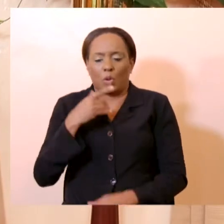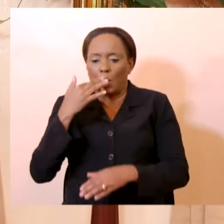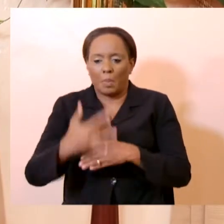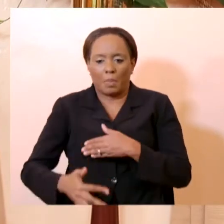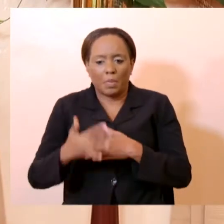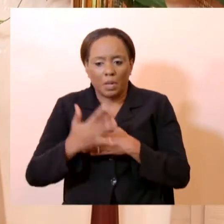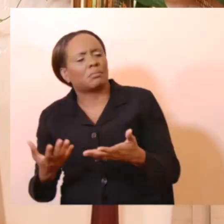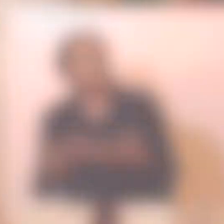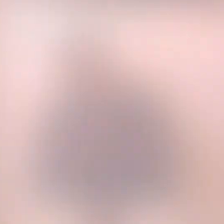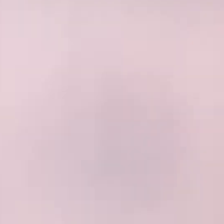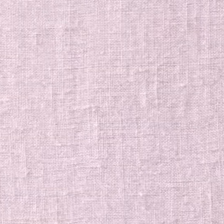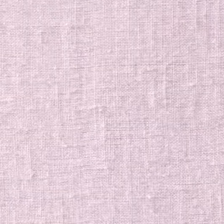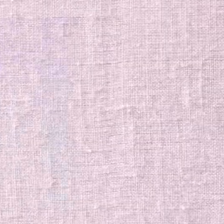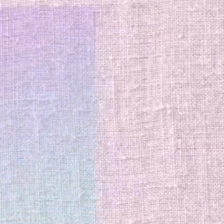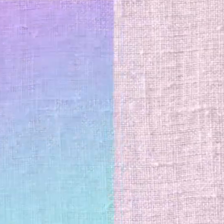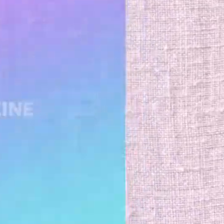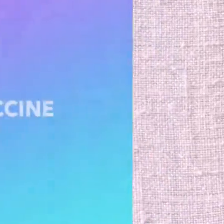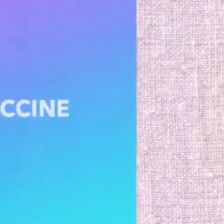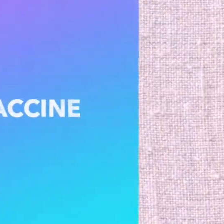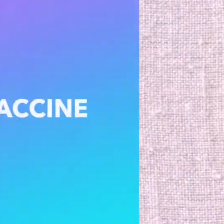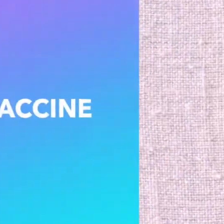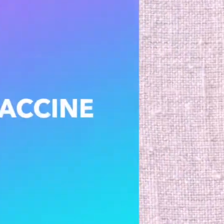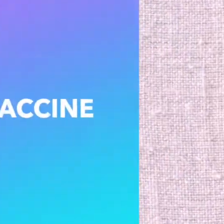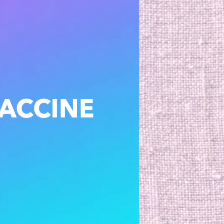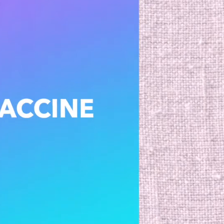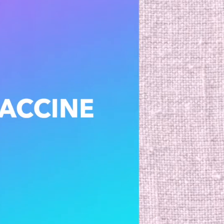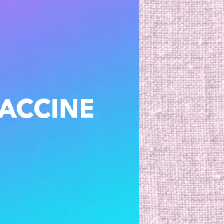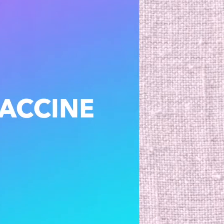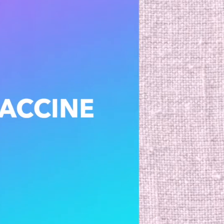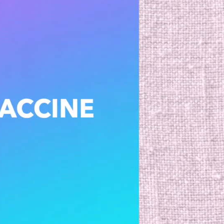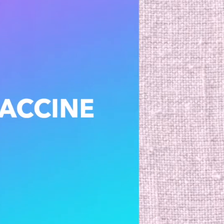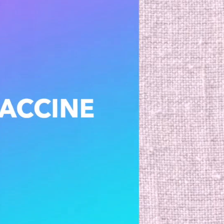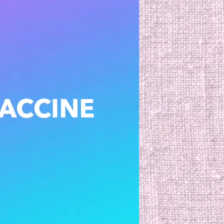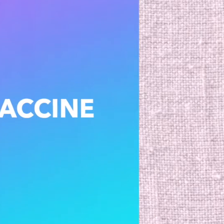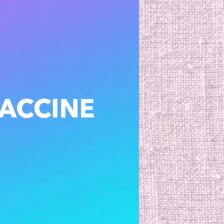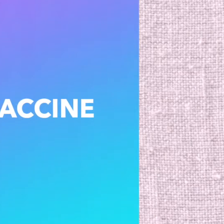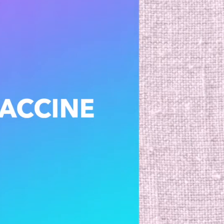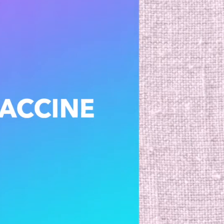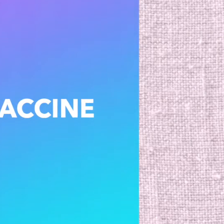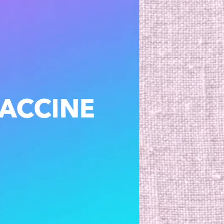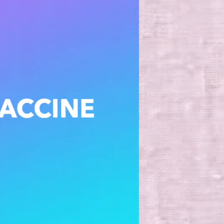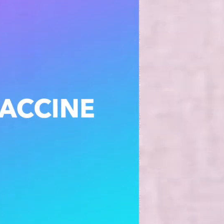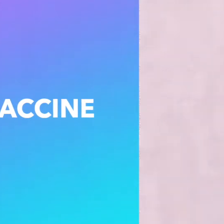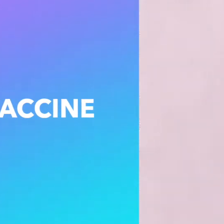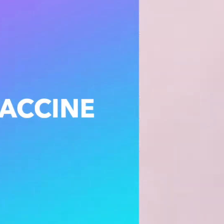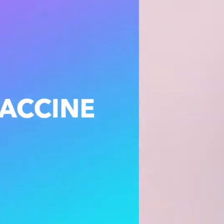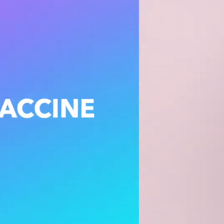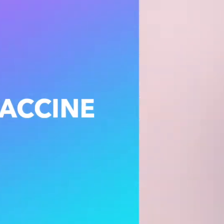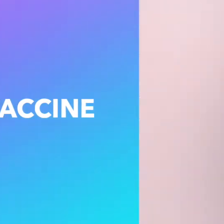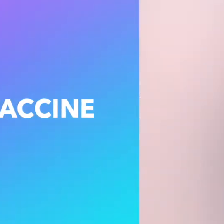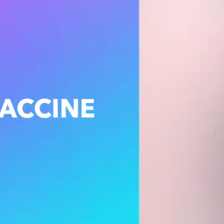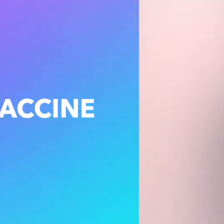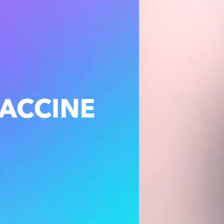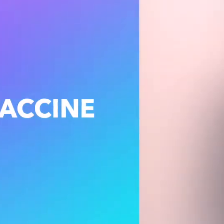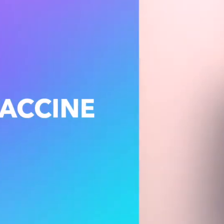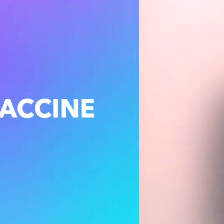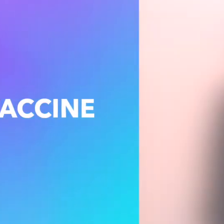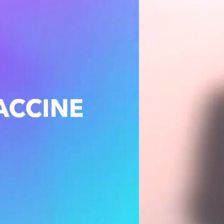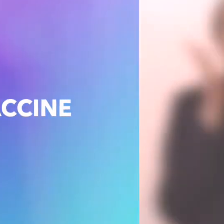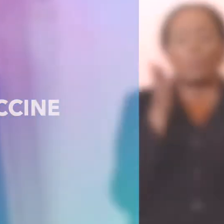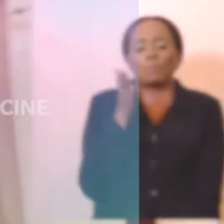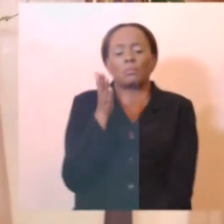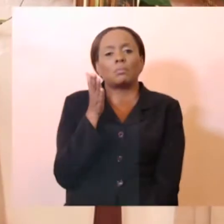within the vaccine. The vaccine will be a novel vaccine. It has a new mechanism. So the vaccine will